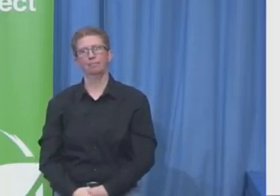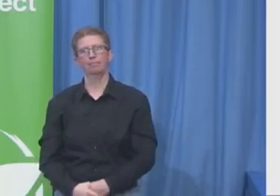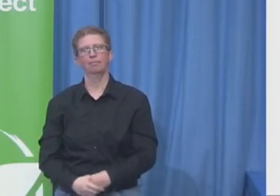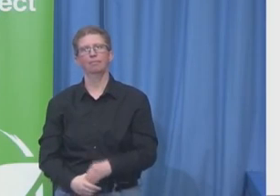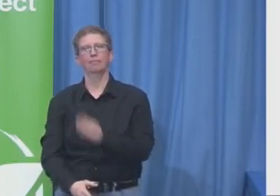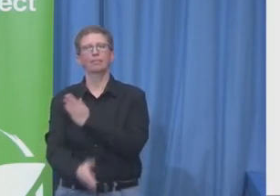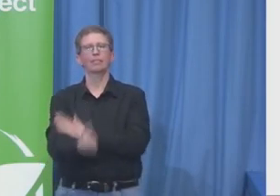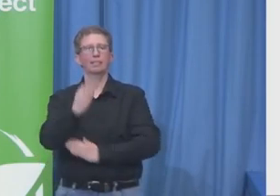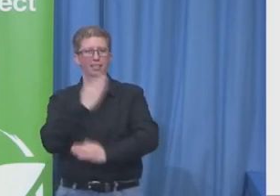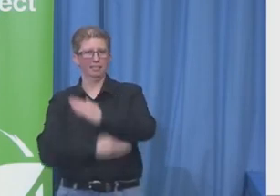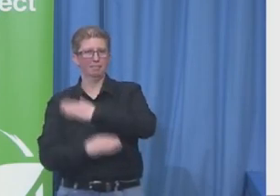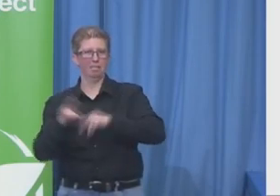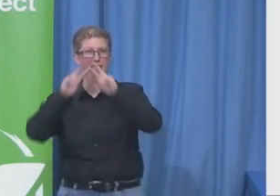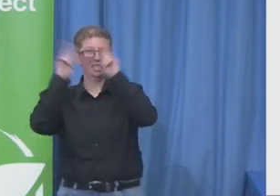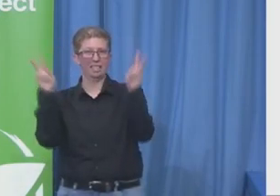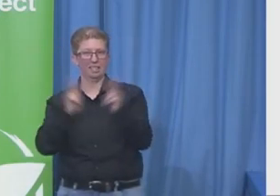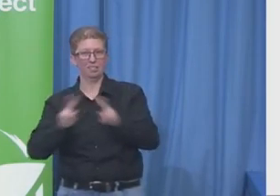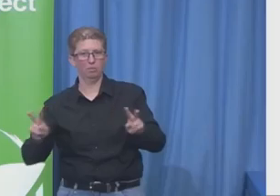60 countries